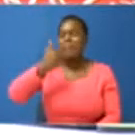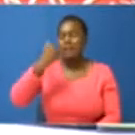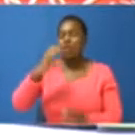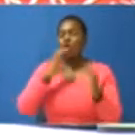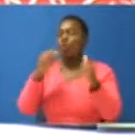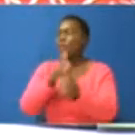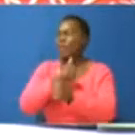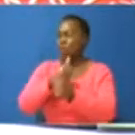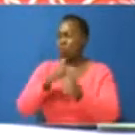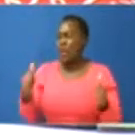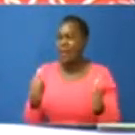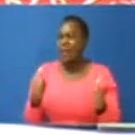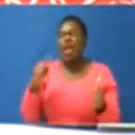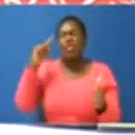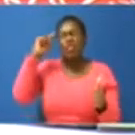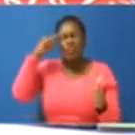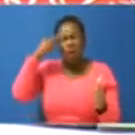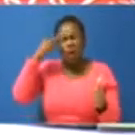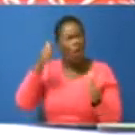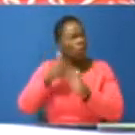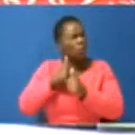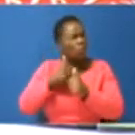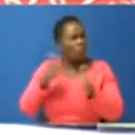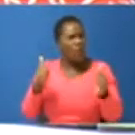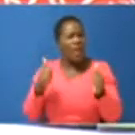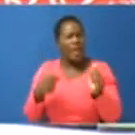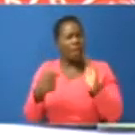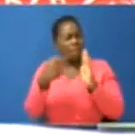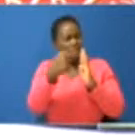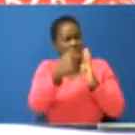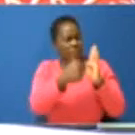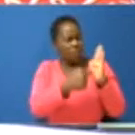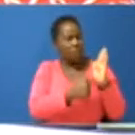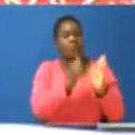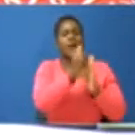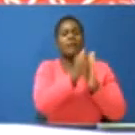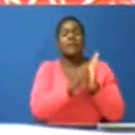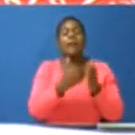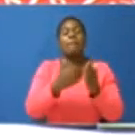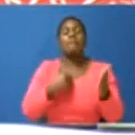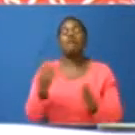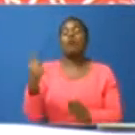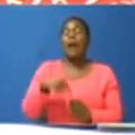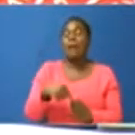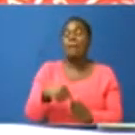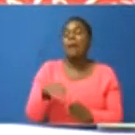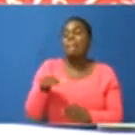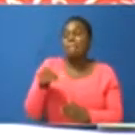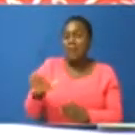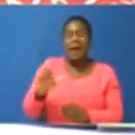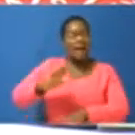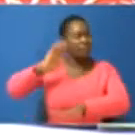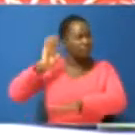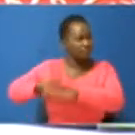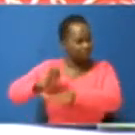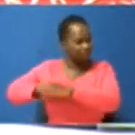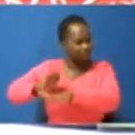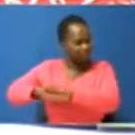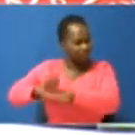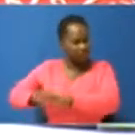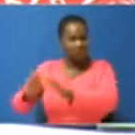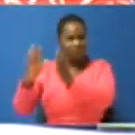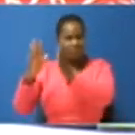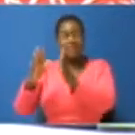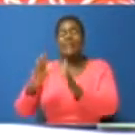he seems to have thought through his ideas and his agenda beforehand he he was outstanding to me i